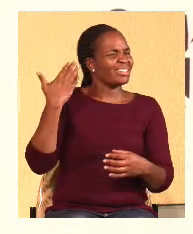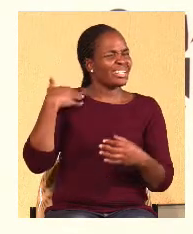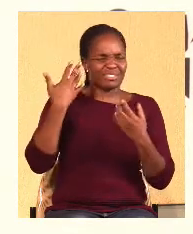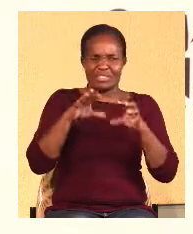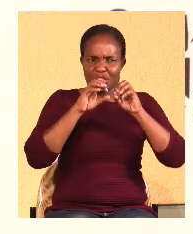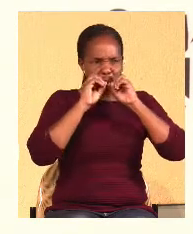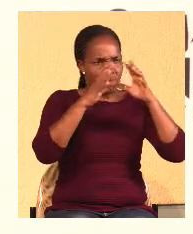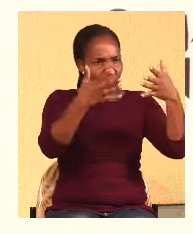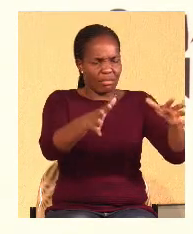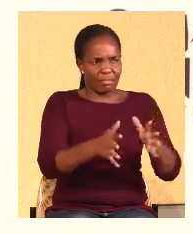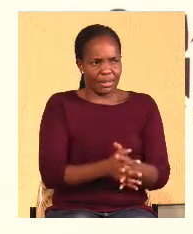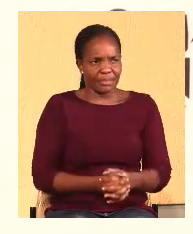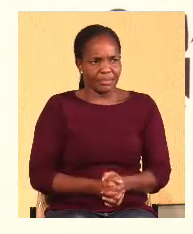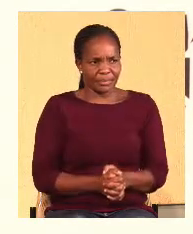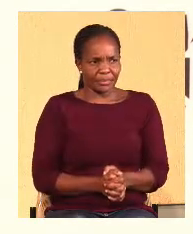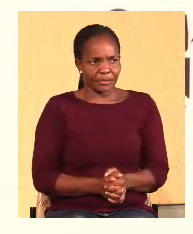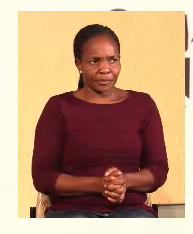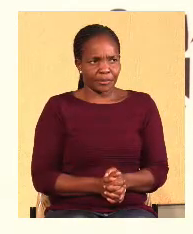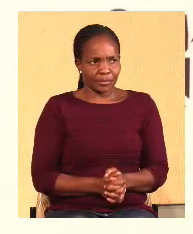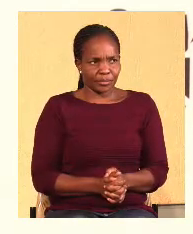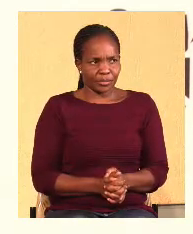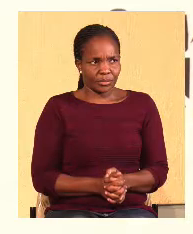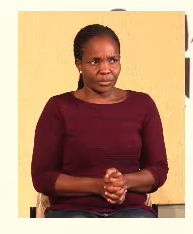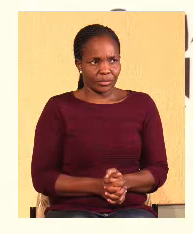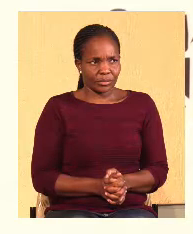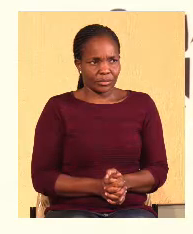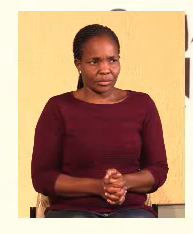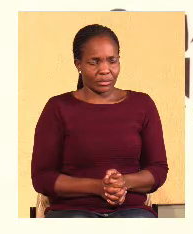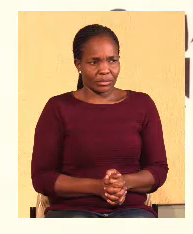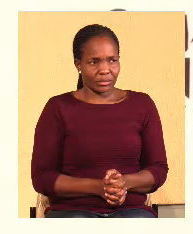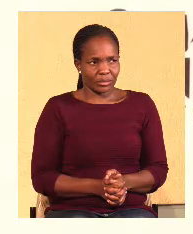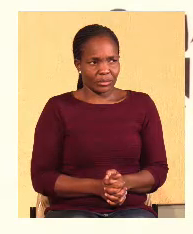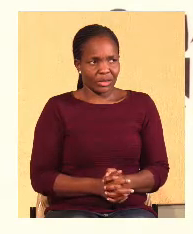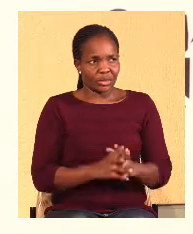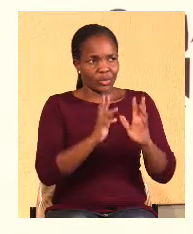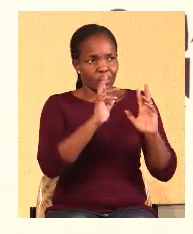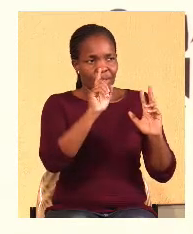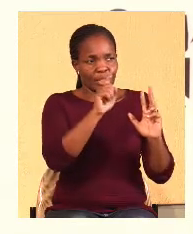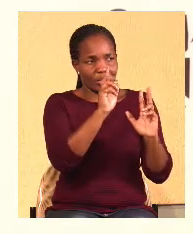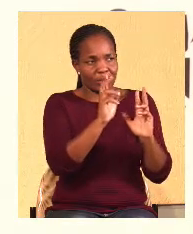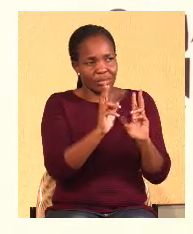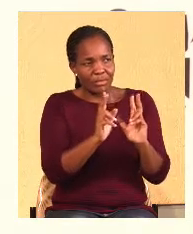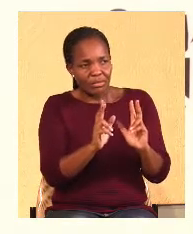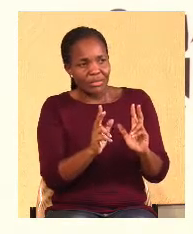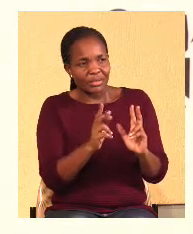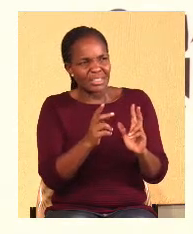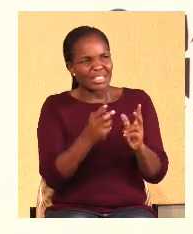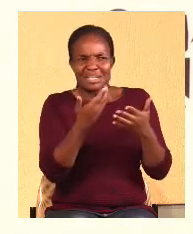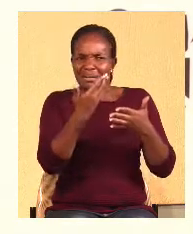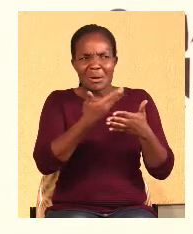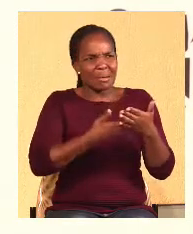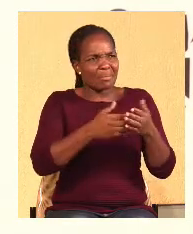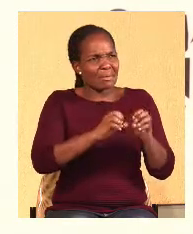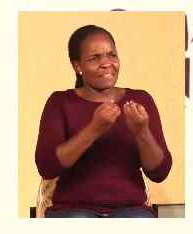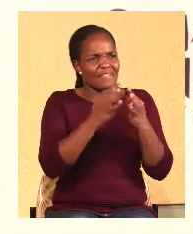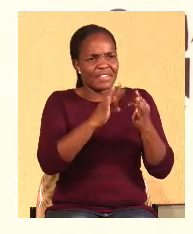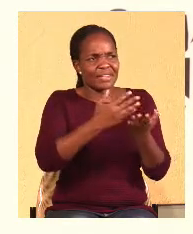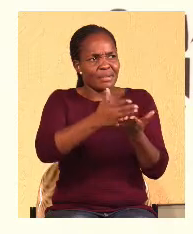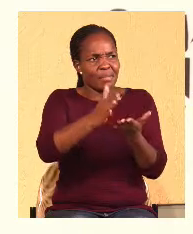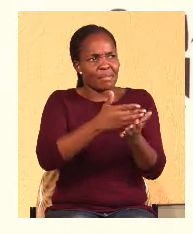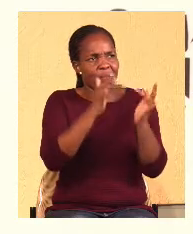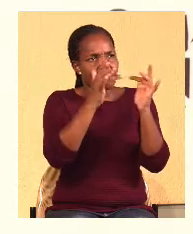think we just urge our members of the public to really try to access that documents. It's freely available. No, but I mean,